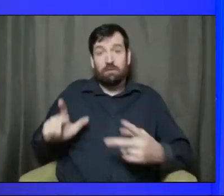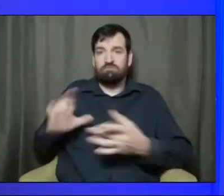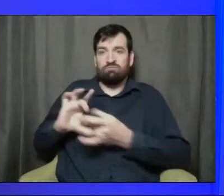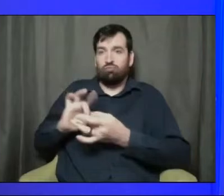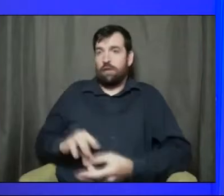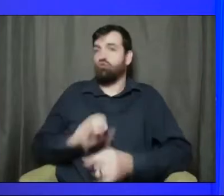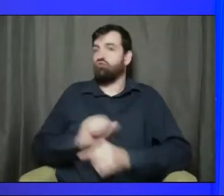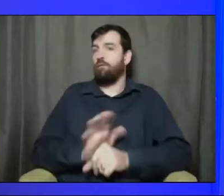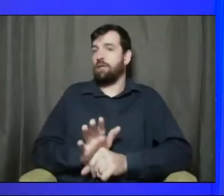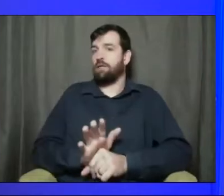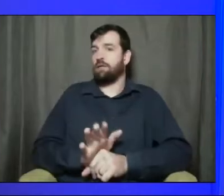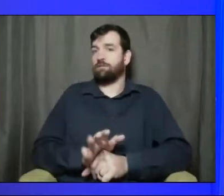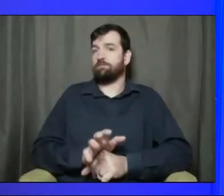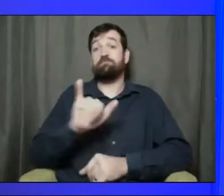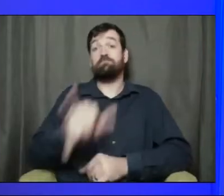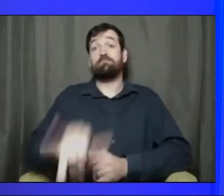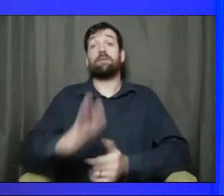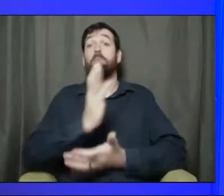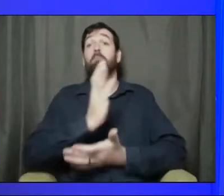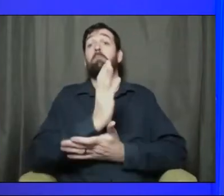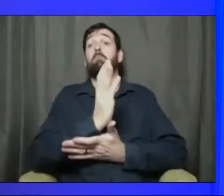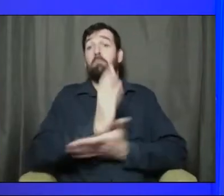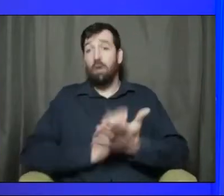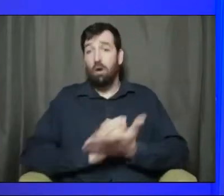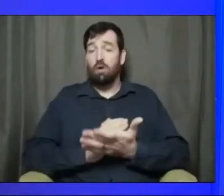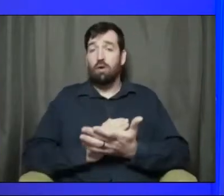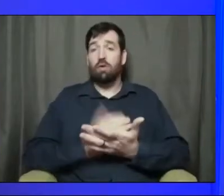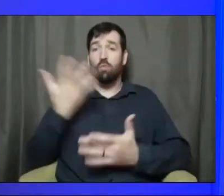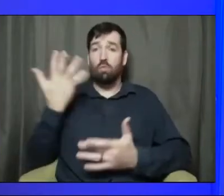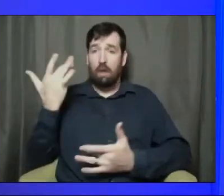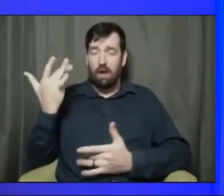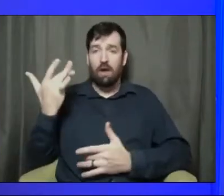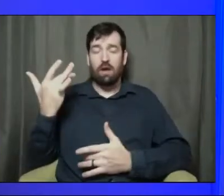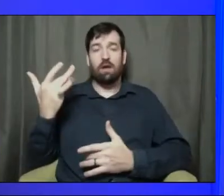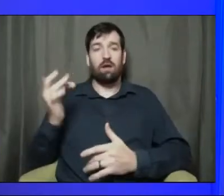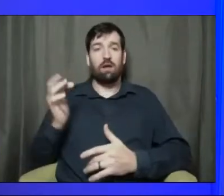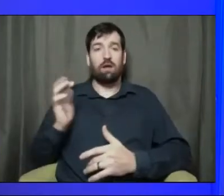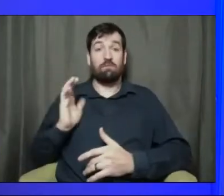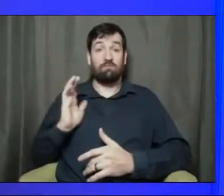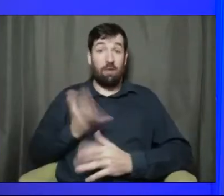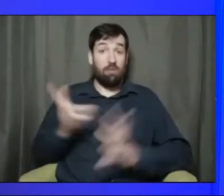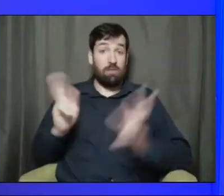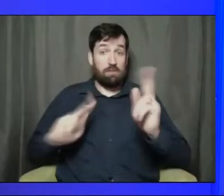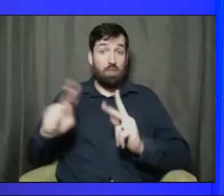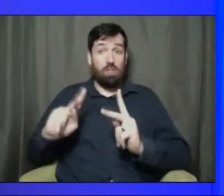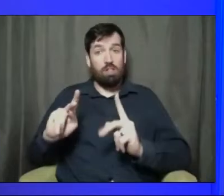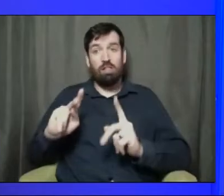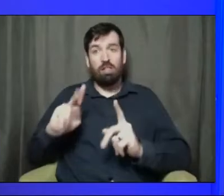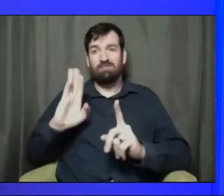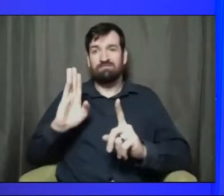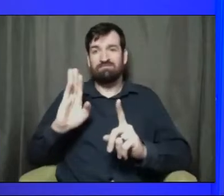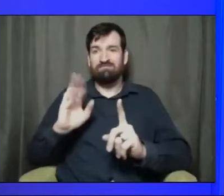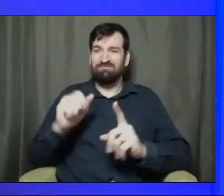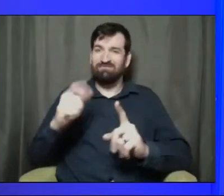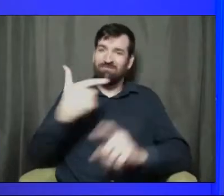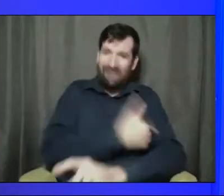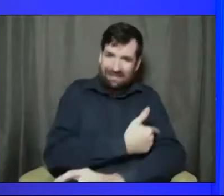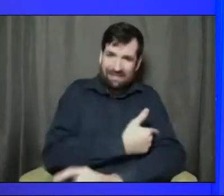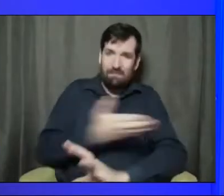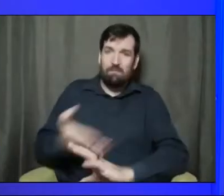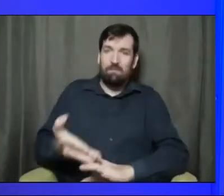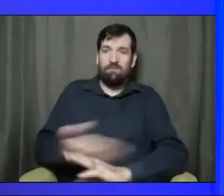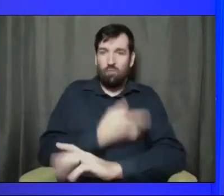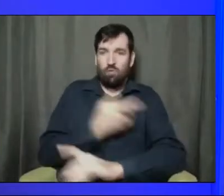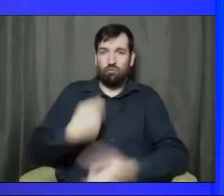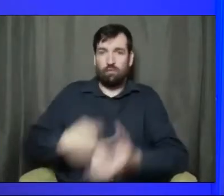that's part of why we have tried so hard to get our individuals vaccinated prior to transplant, is to get them through the course faster.